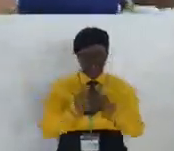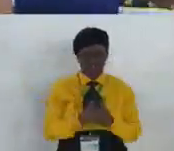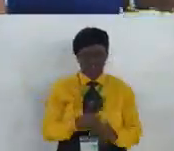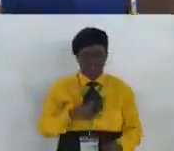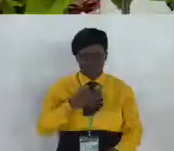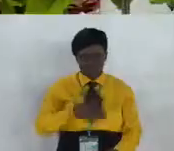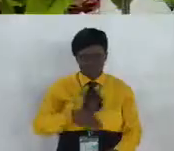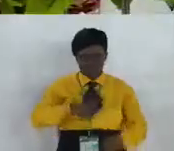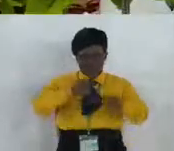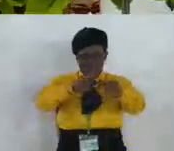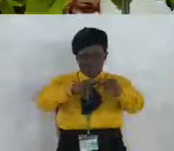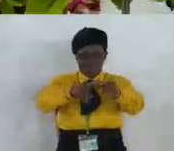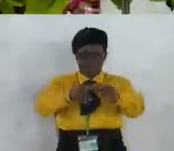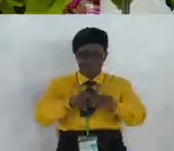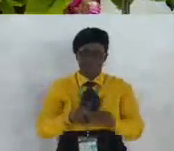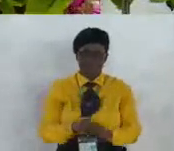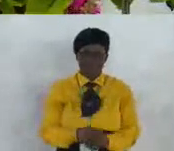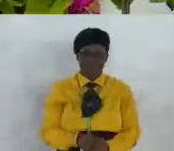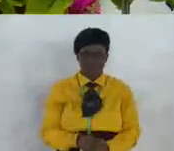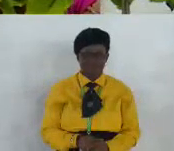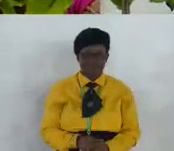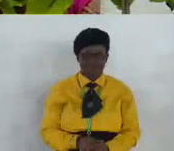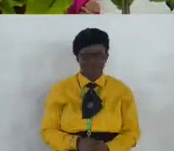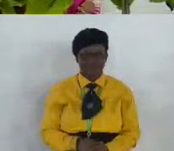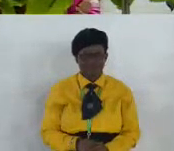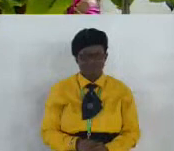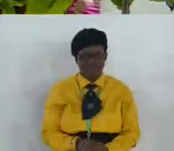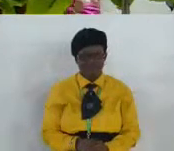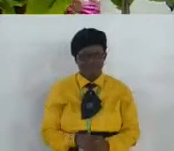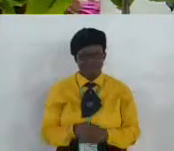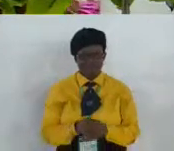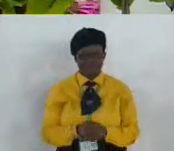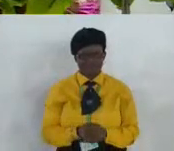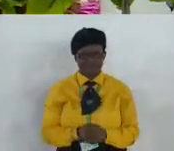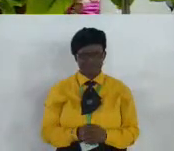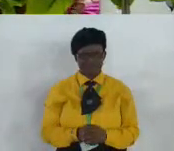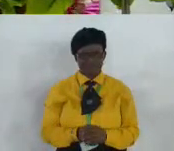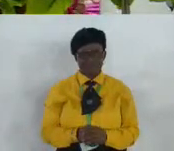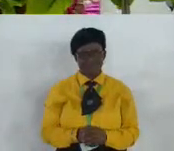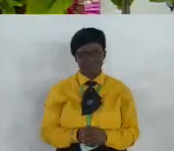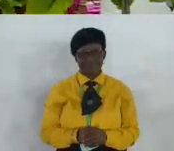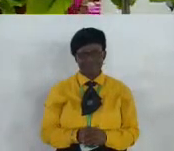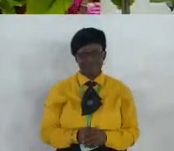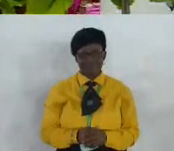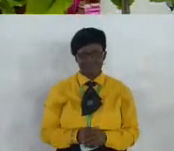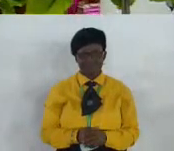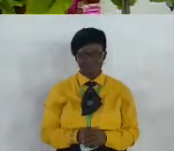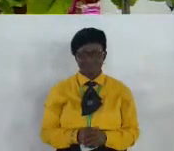Please be seated as if you are standing.